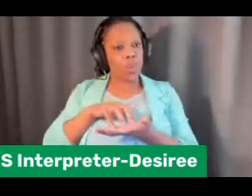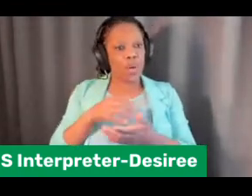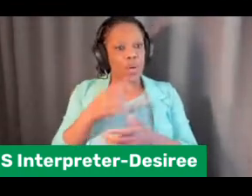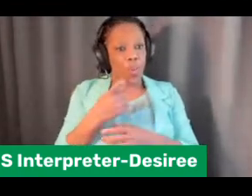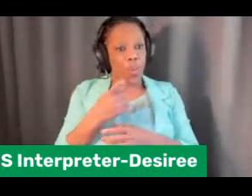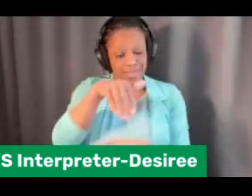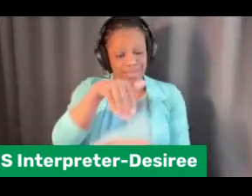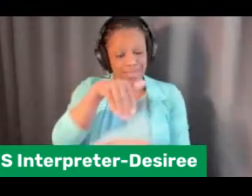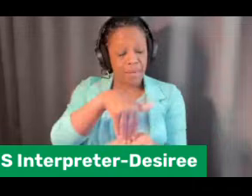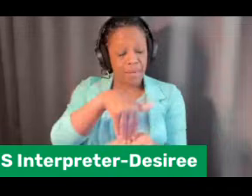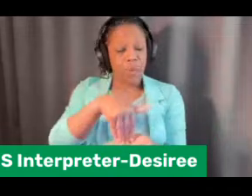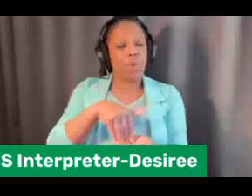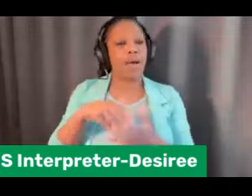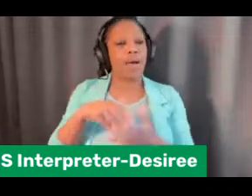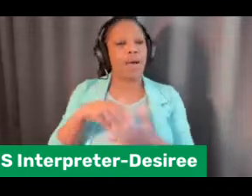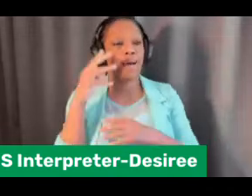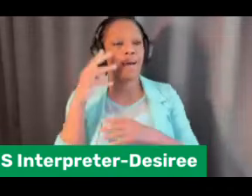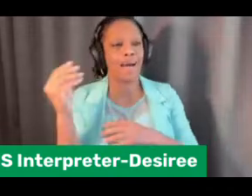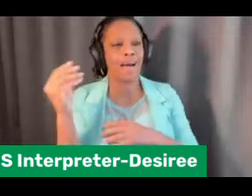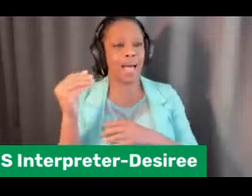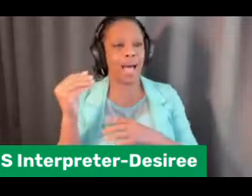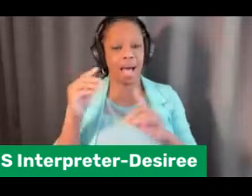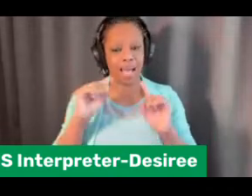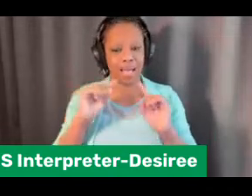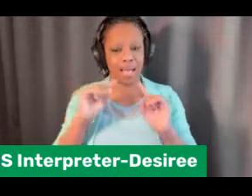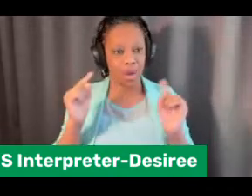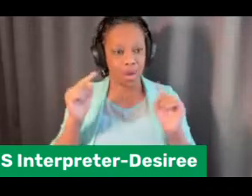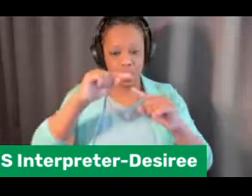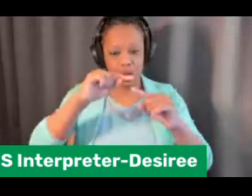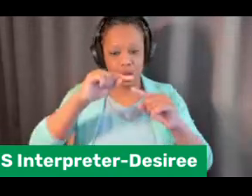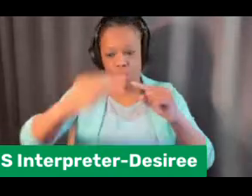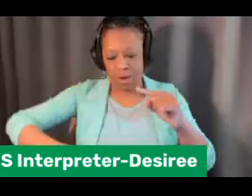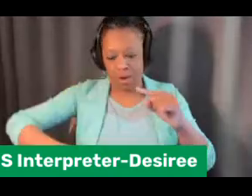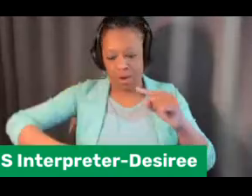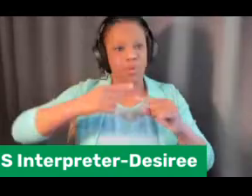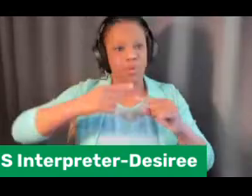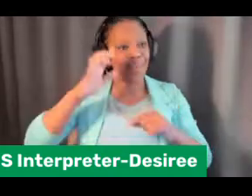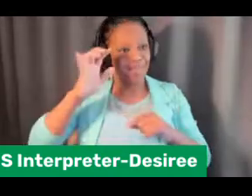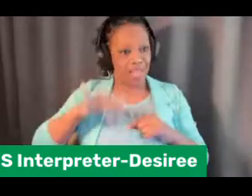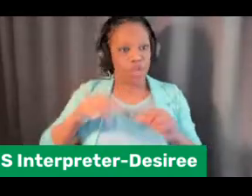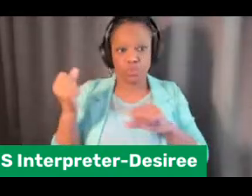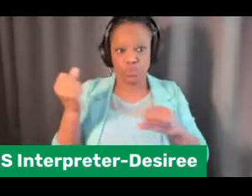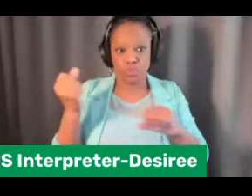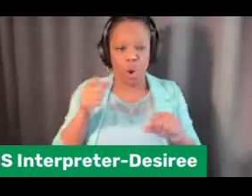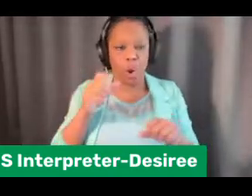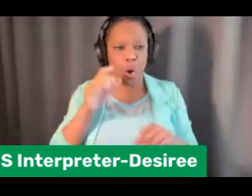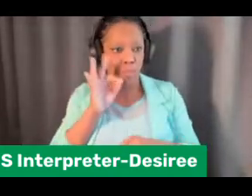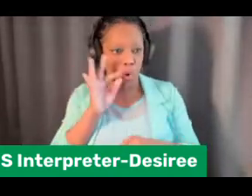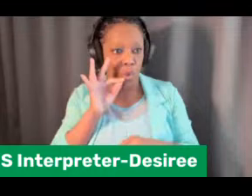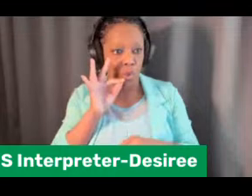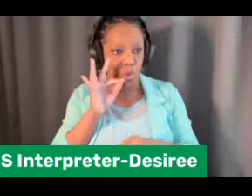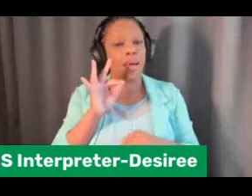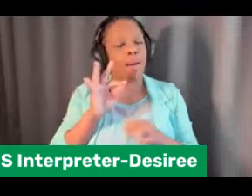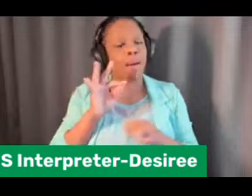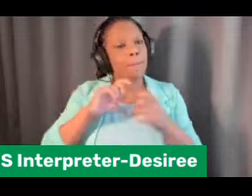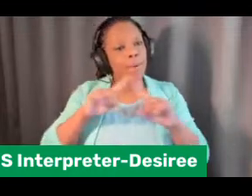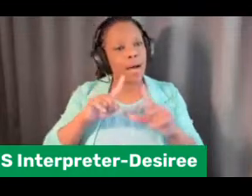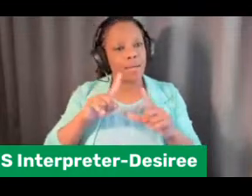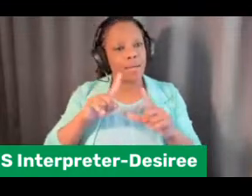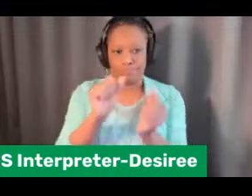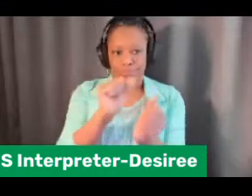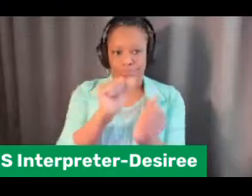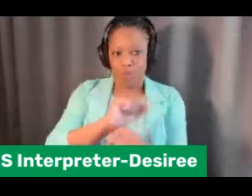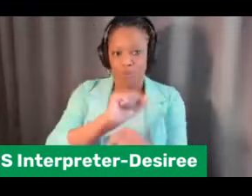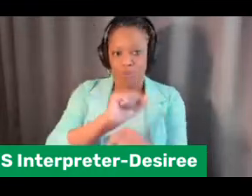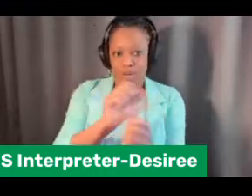are thousands, sometimes tens of thousands of birds in one murmuration, all with different brains, all with different behaviors, but